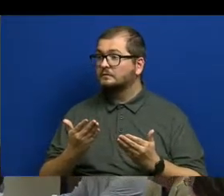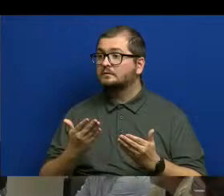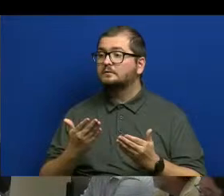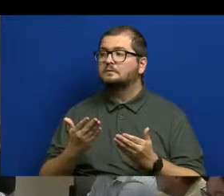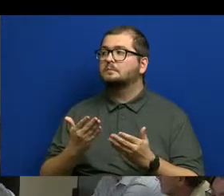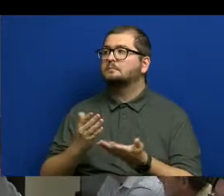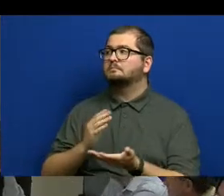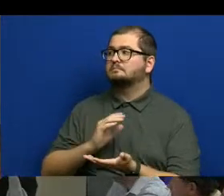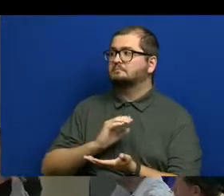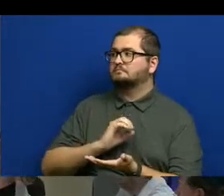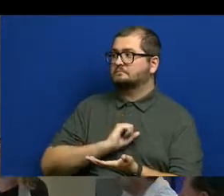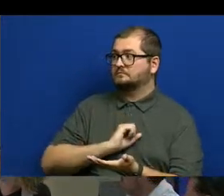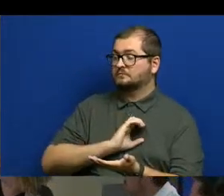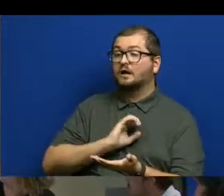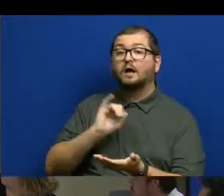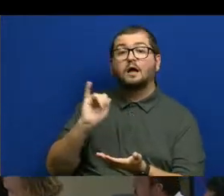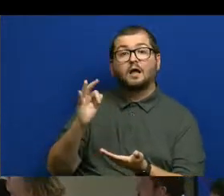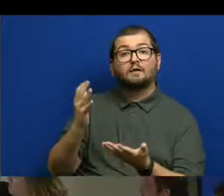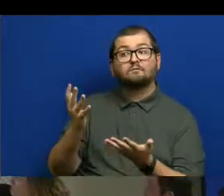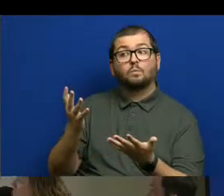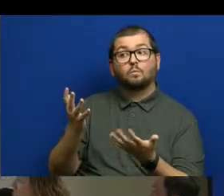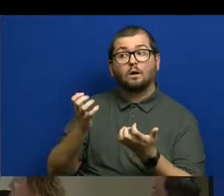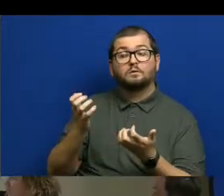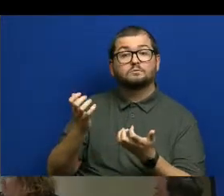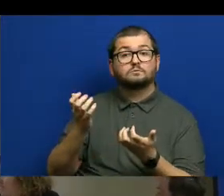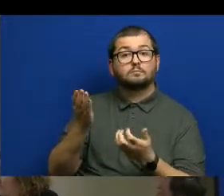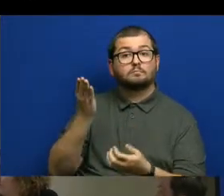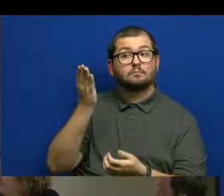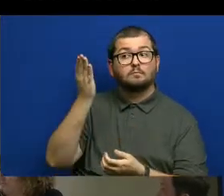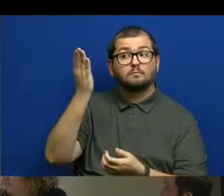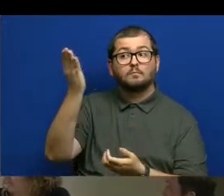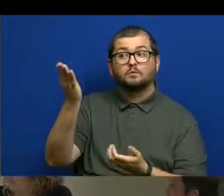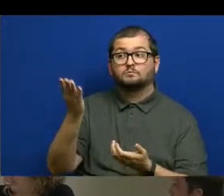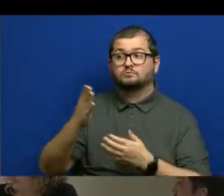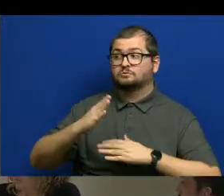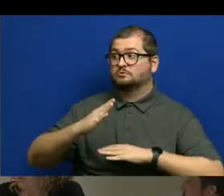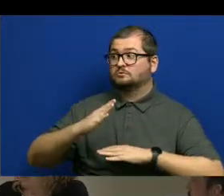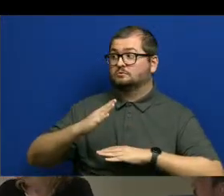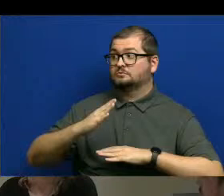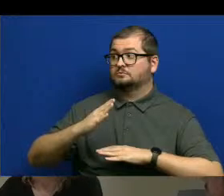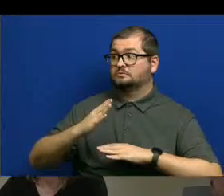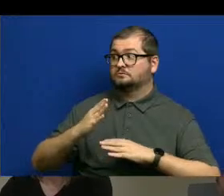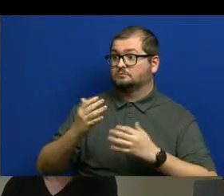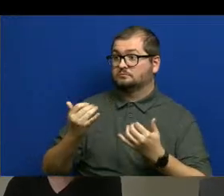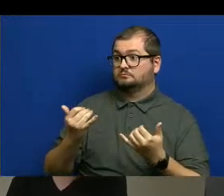So if he wants to, he made a motion. If you want to, it's on the table.